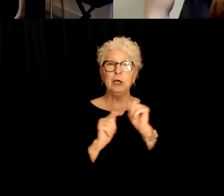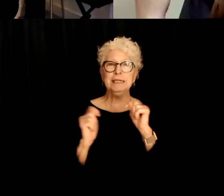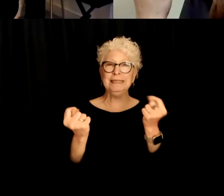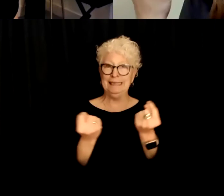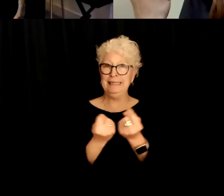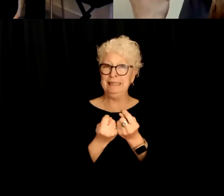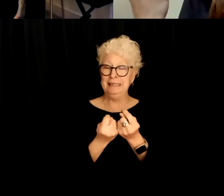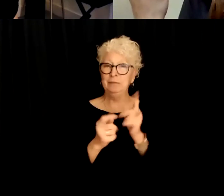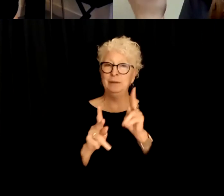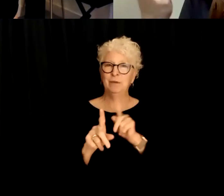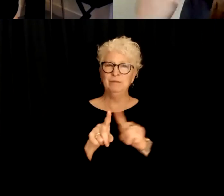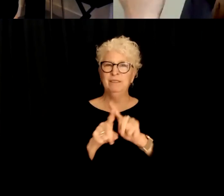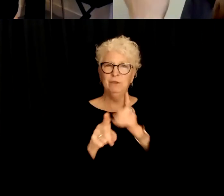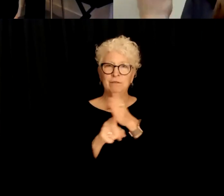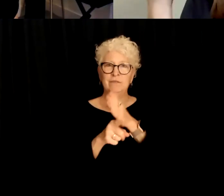the science.